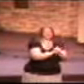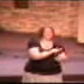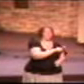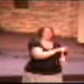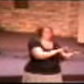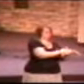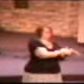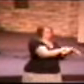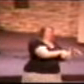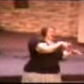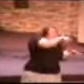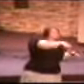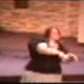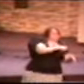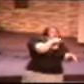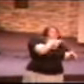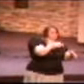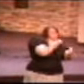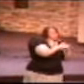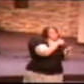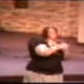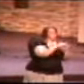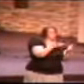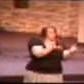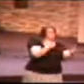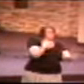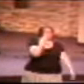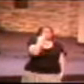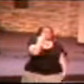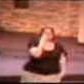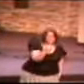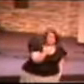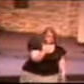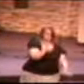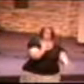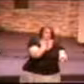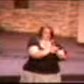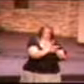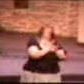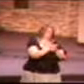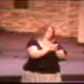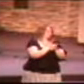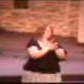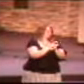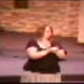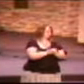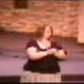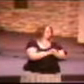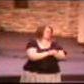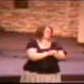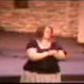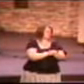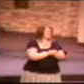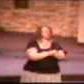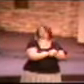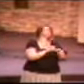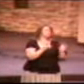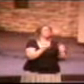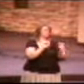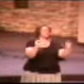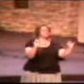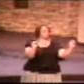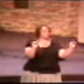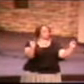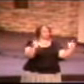need. They need a new way to see the world. And there is no greater